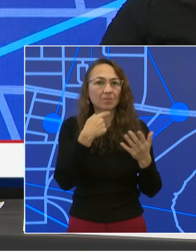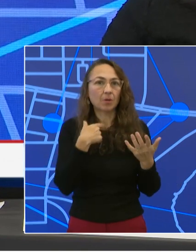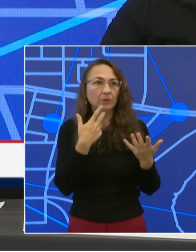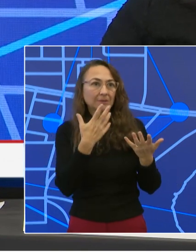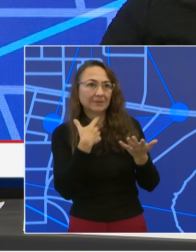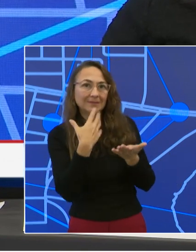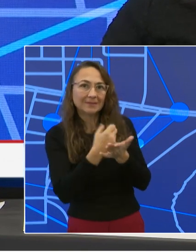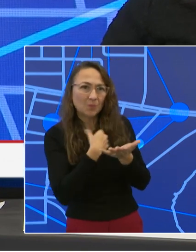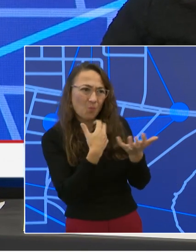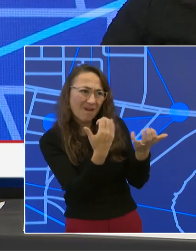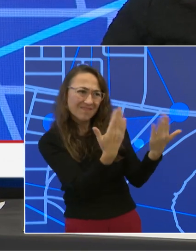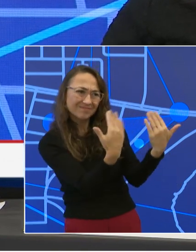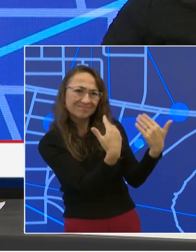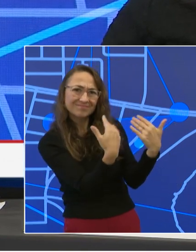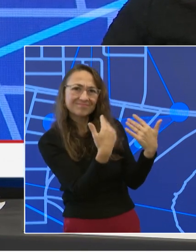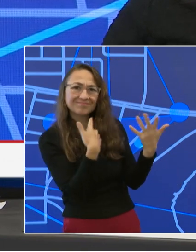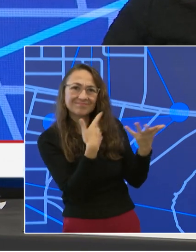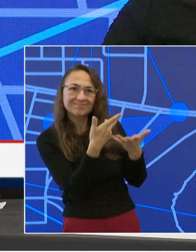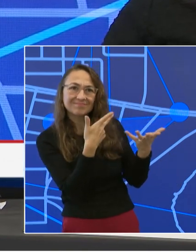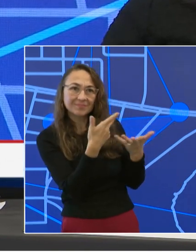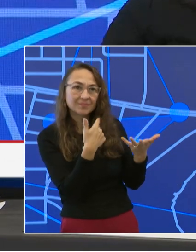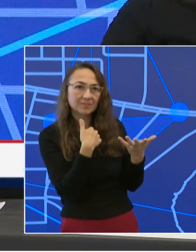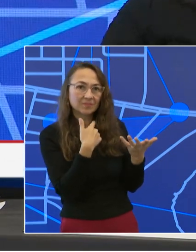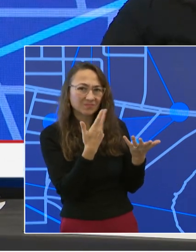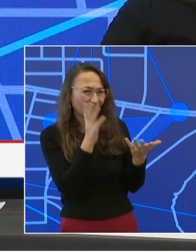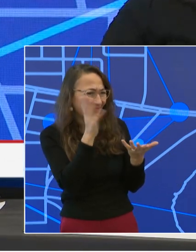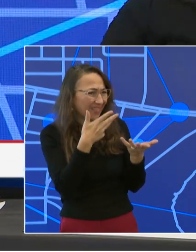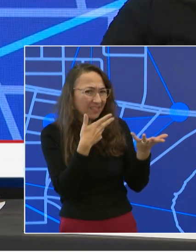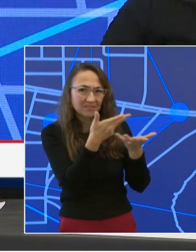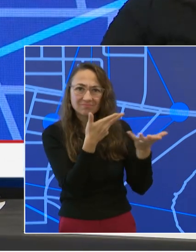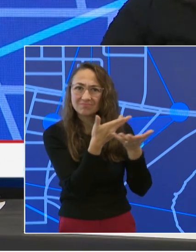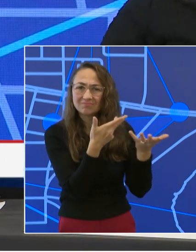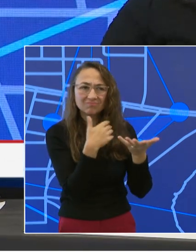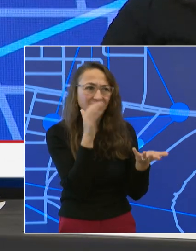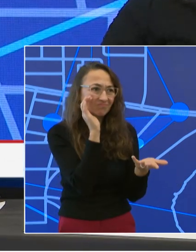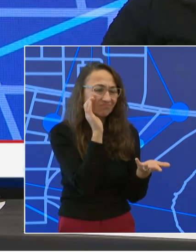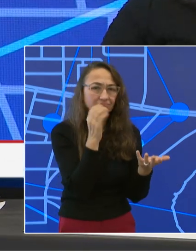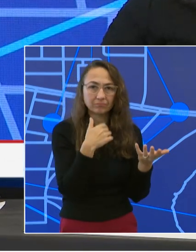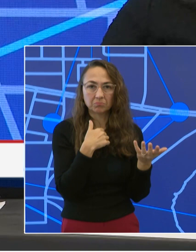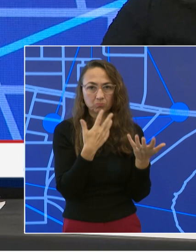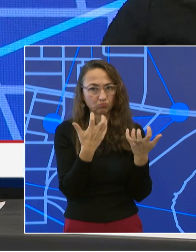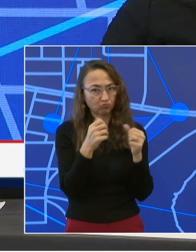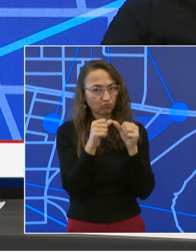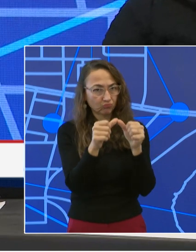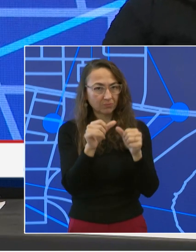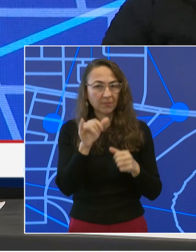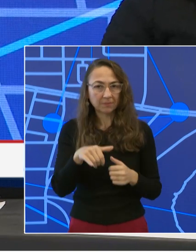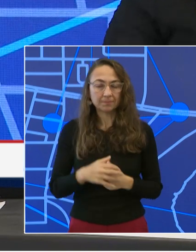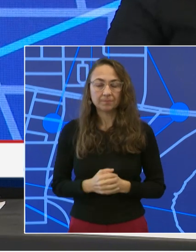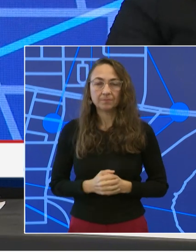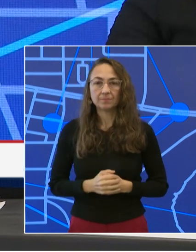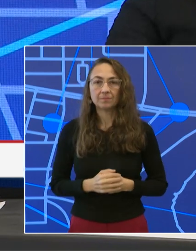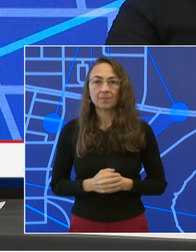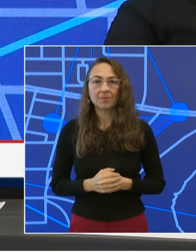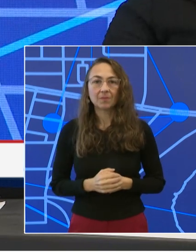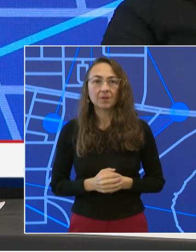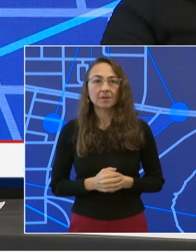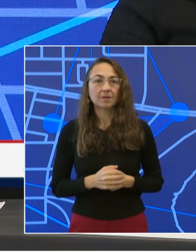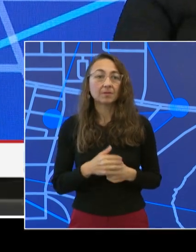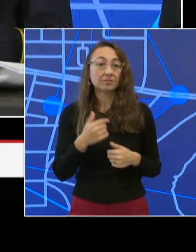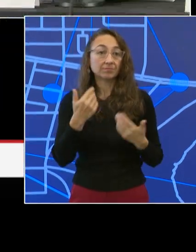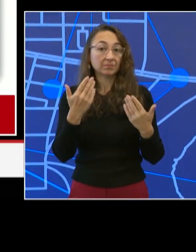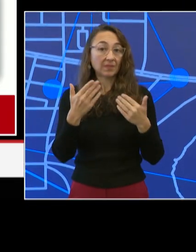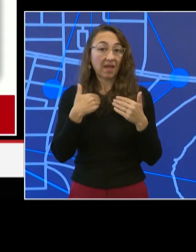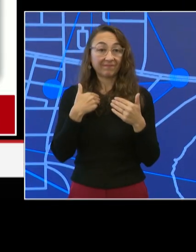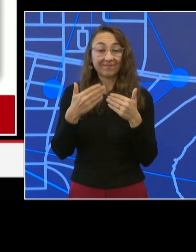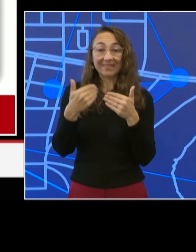continue to be ever present in our community. That desire to see MPD's presence and have an easy access point to our city